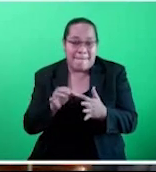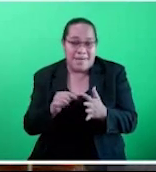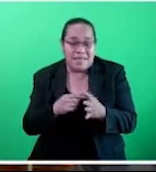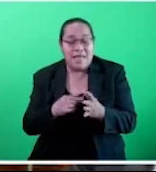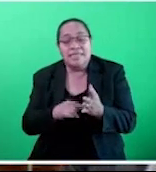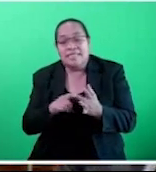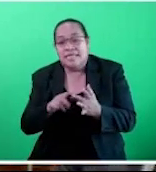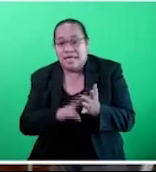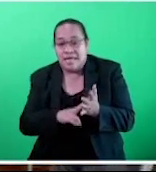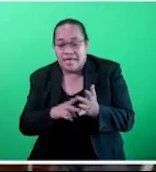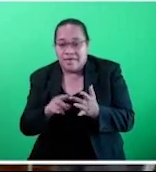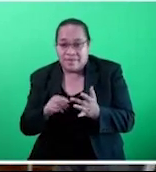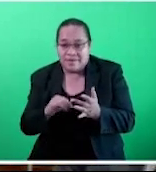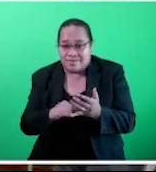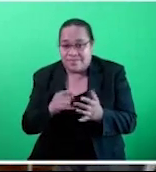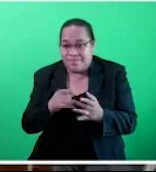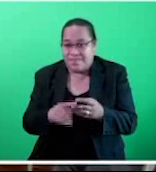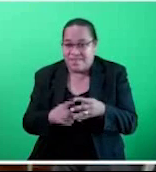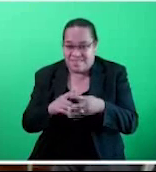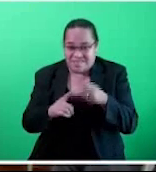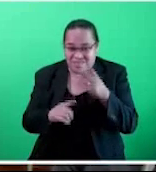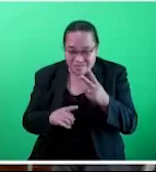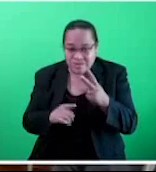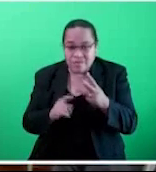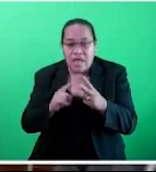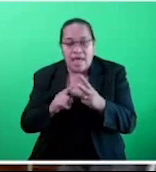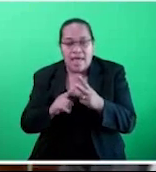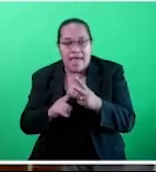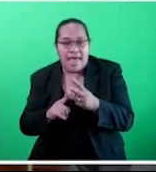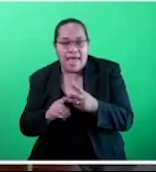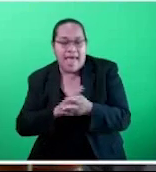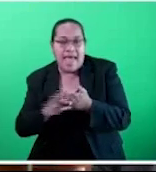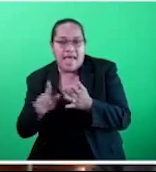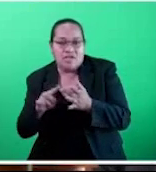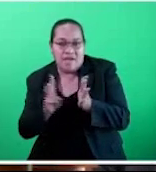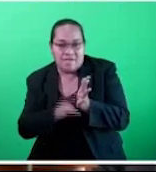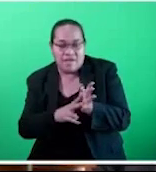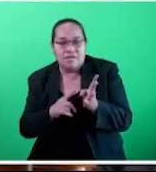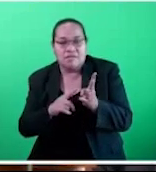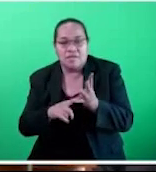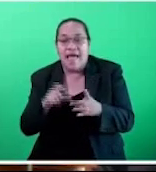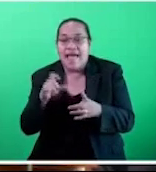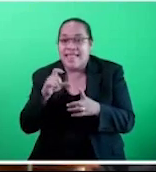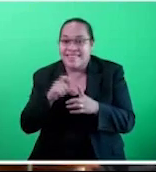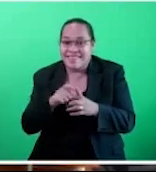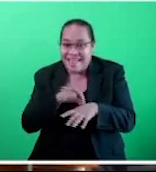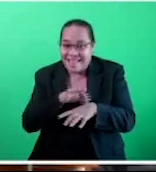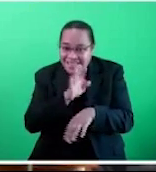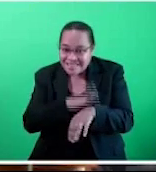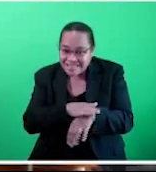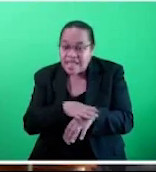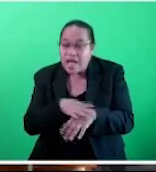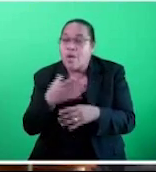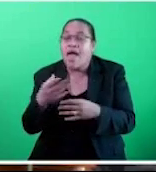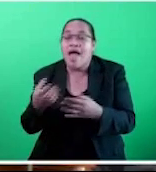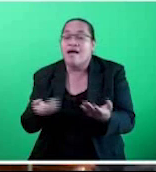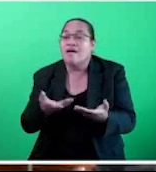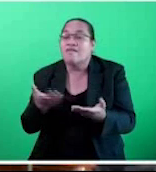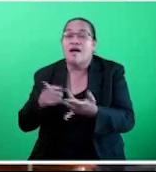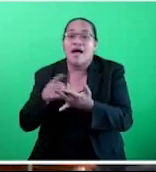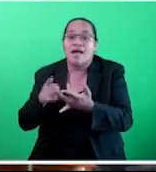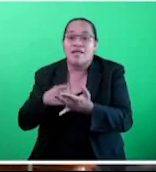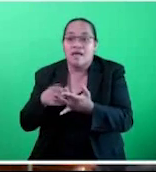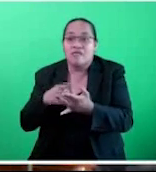HIV, and dengue. Whereas we also have the Fiji Center for Disease Control, which is up in